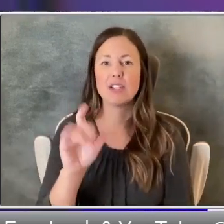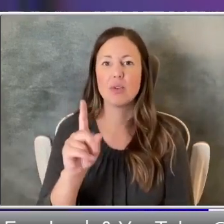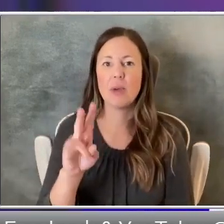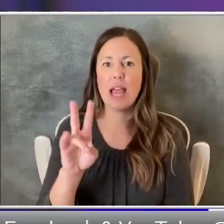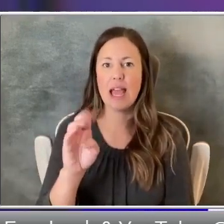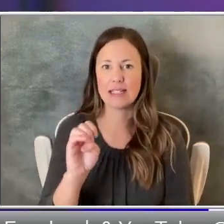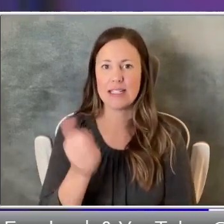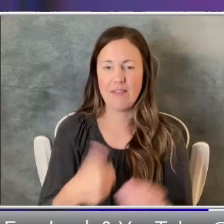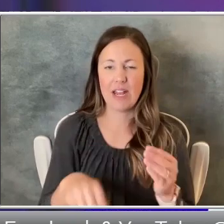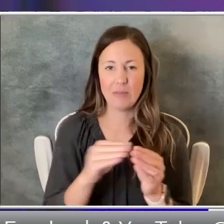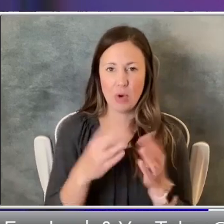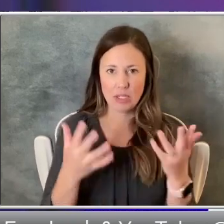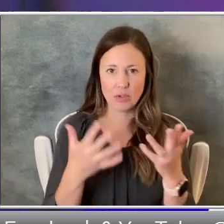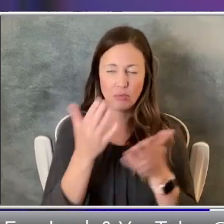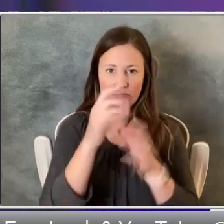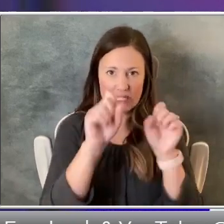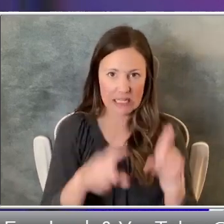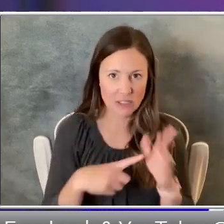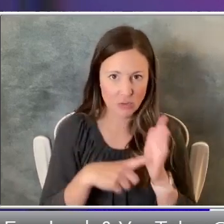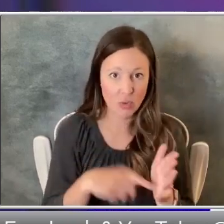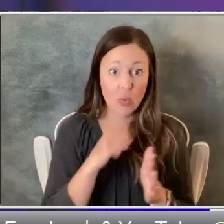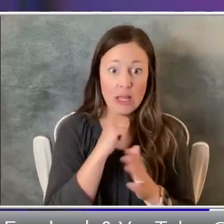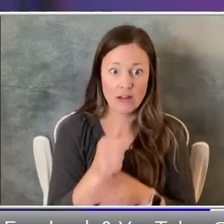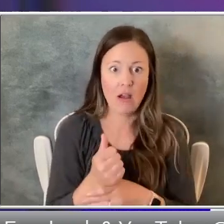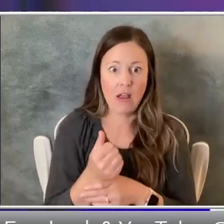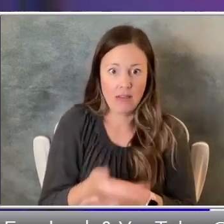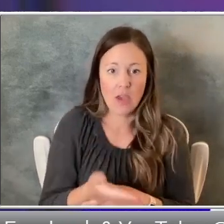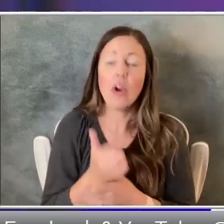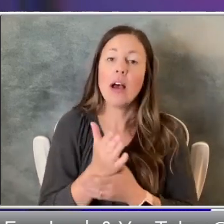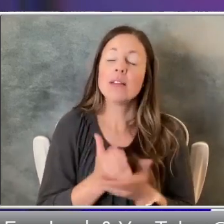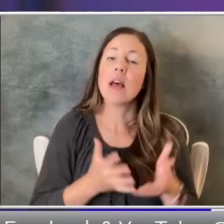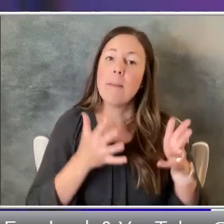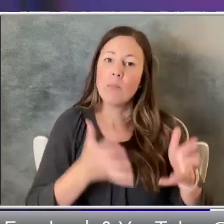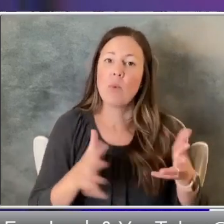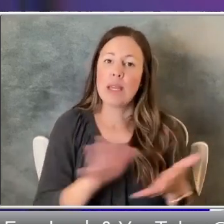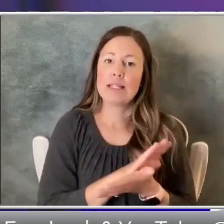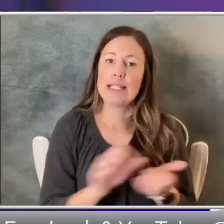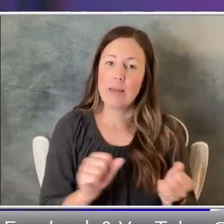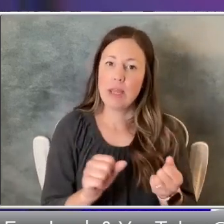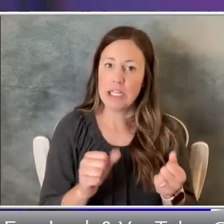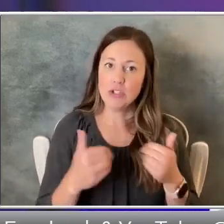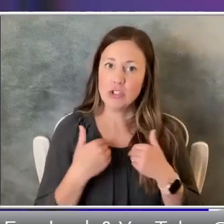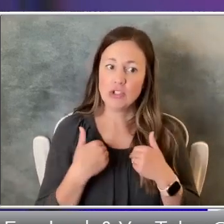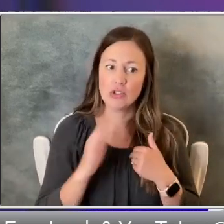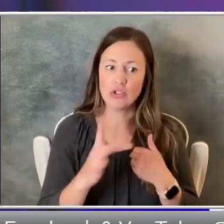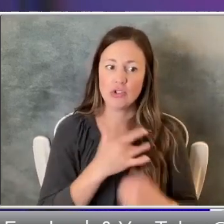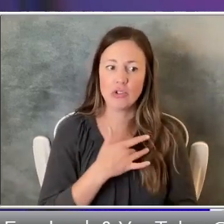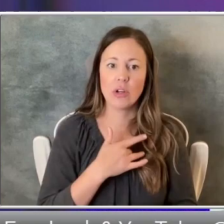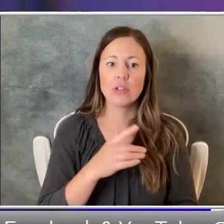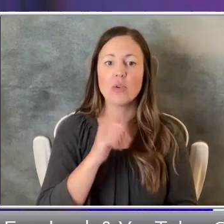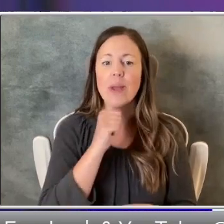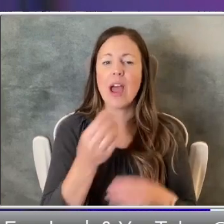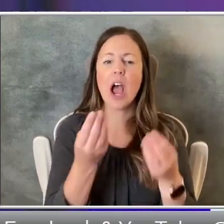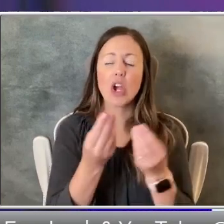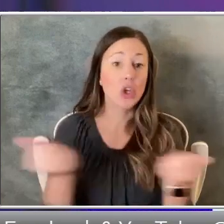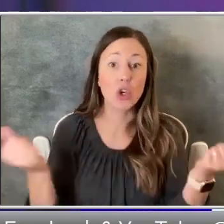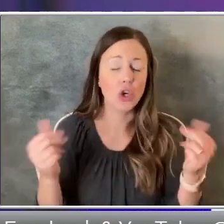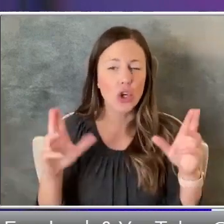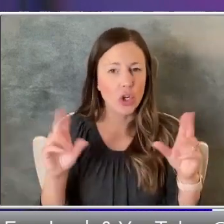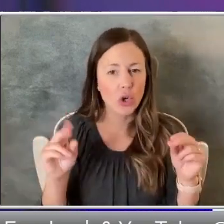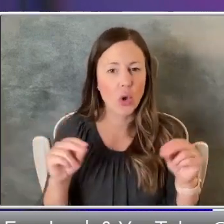show that it's not active. It's left some residual damage within the heart, and so I wouldn't consider it cured, but it's not